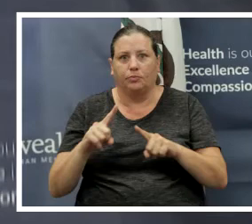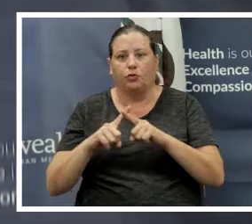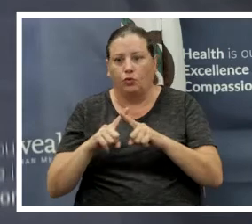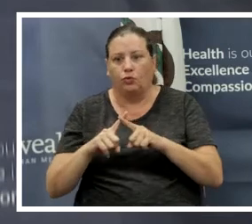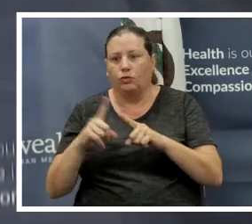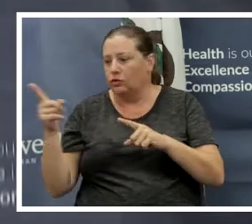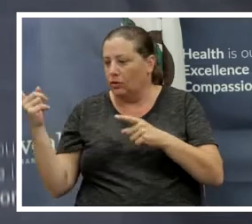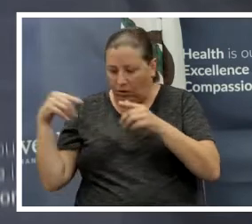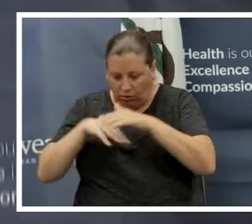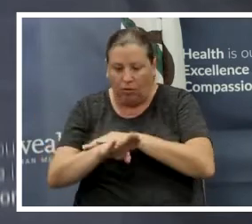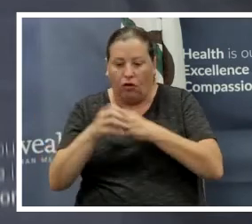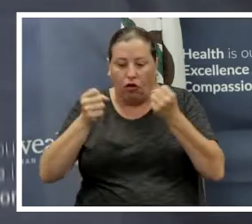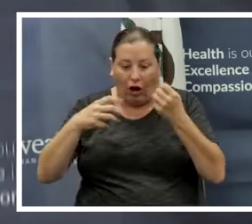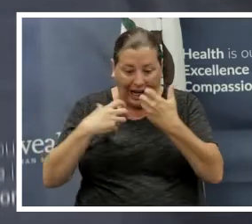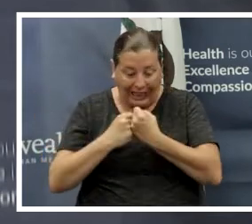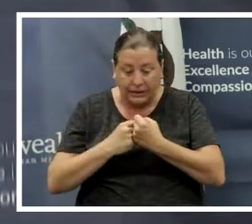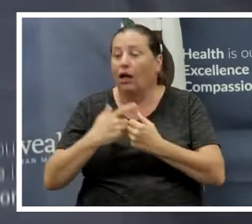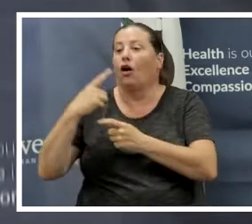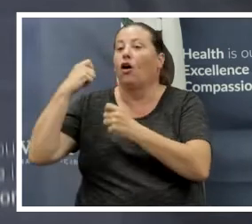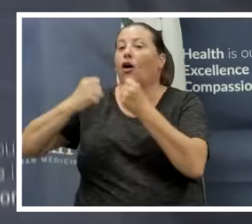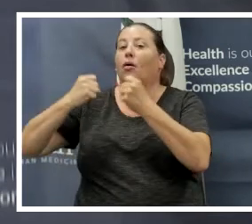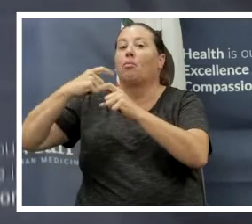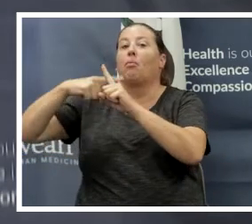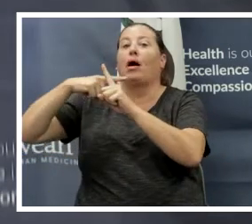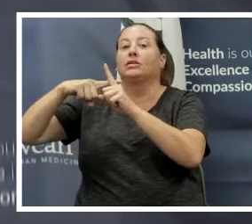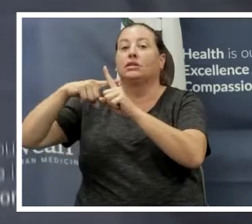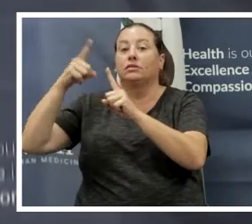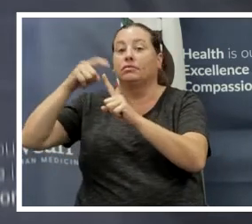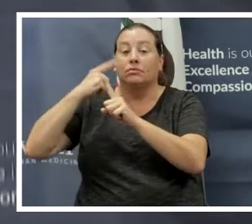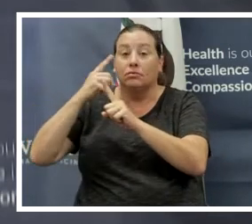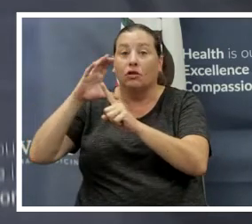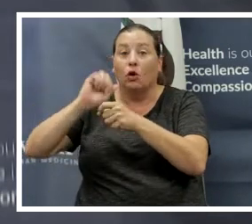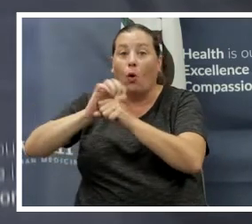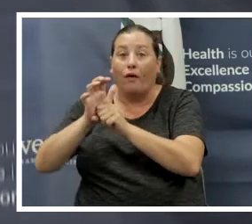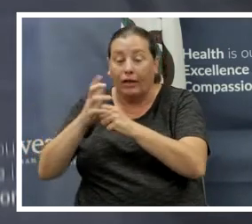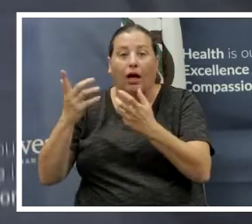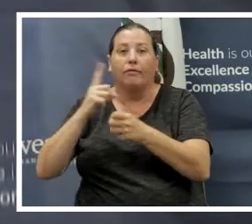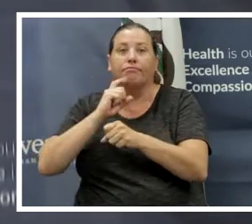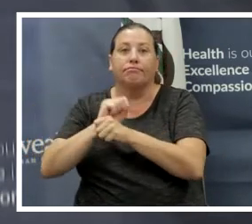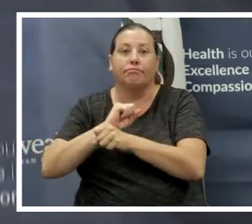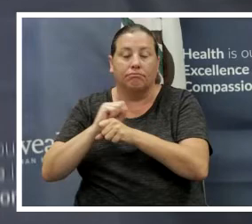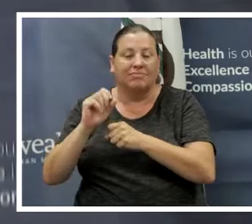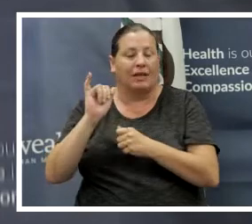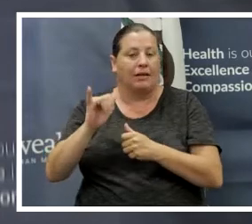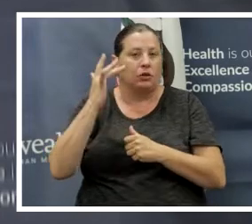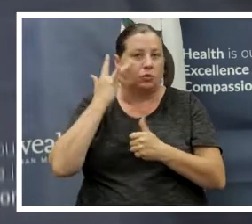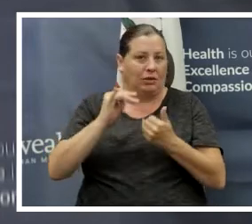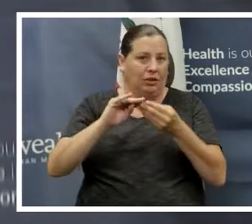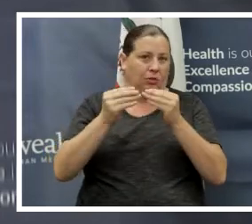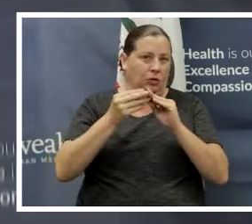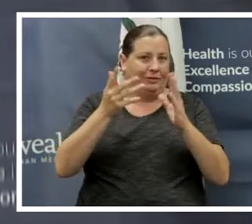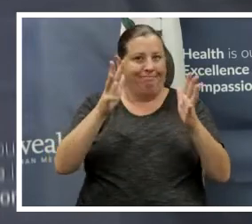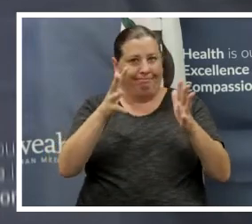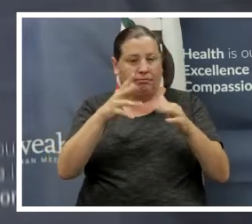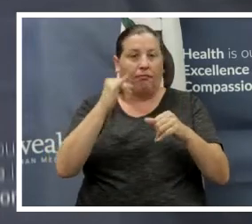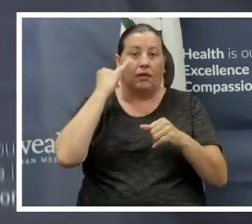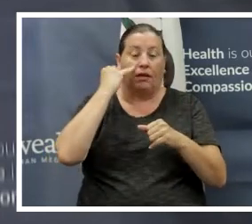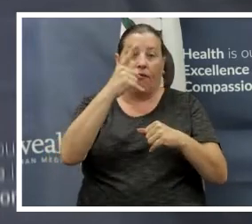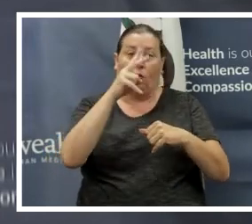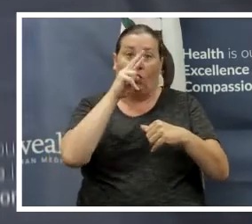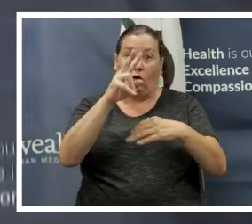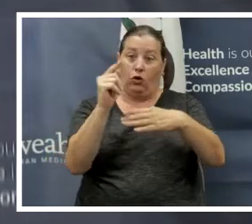COVID. So that's why we have probably a more exact number for COVID. But if you look at that range of